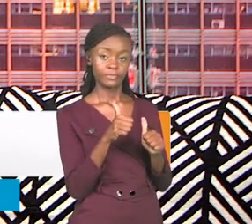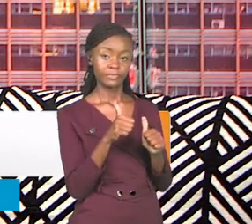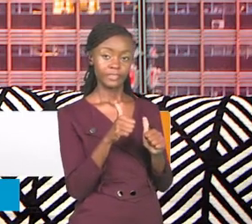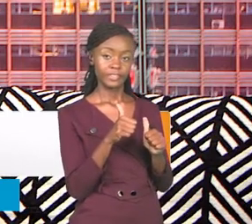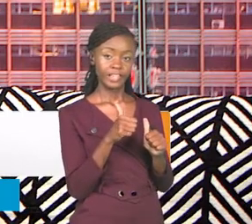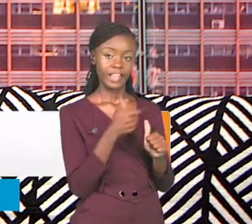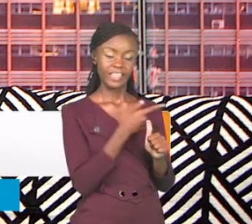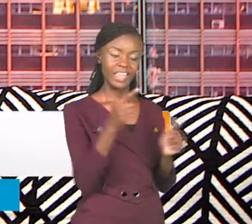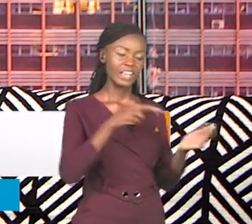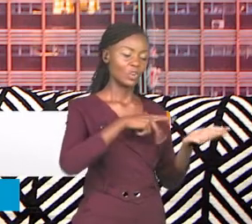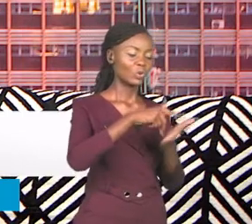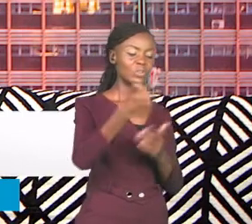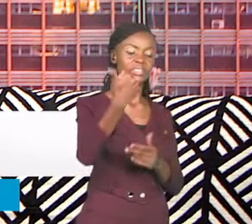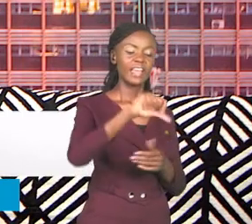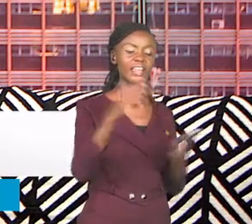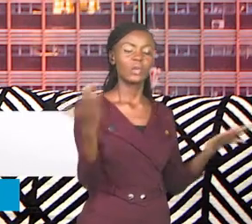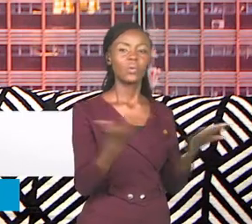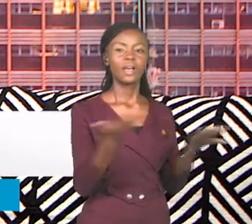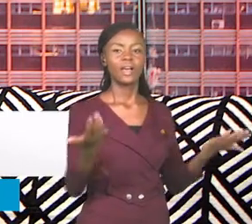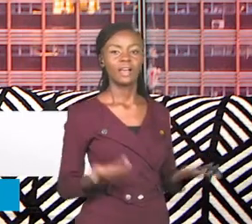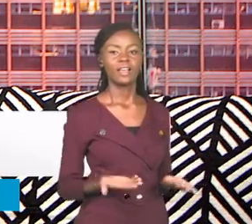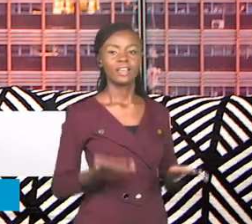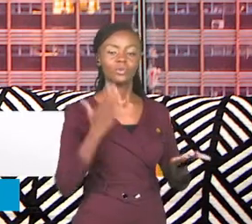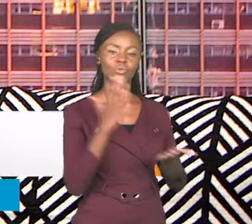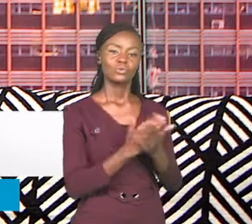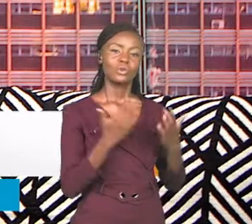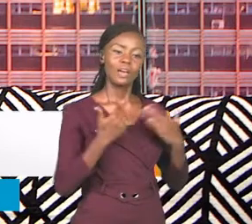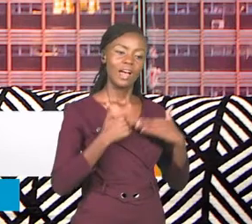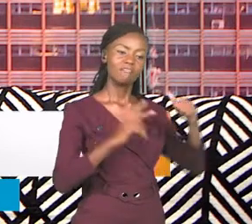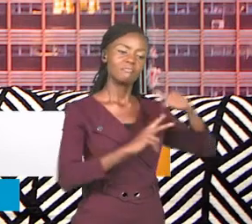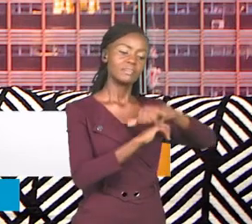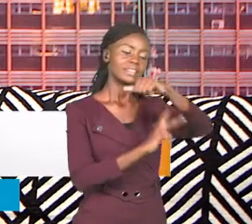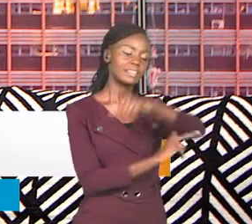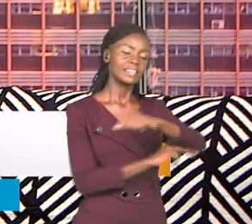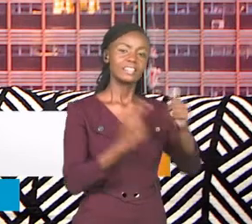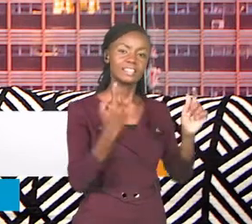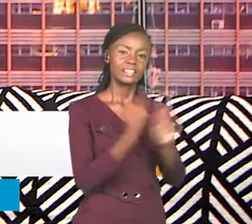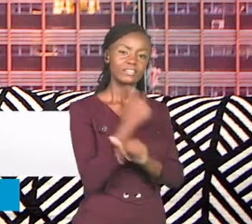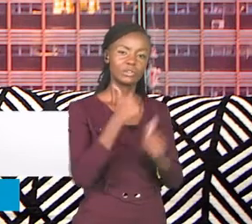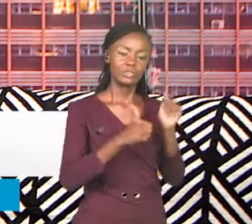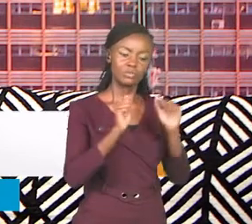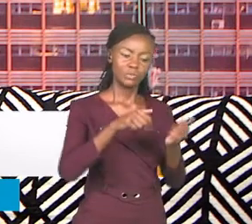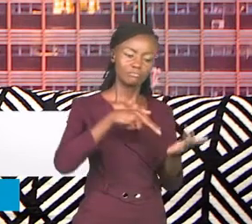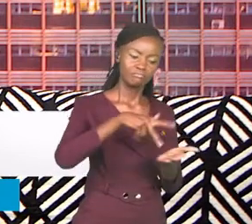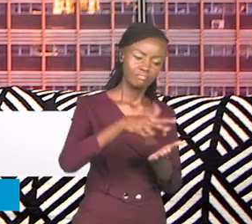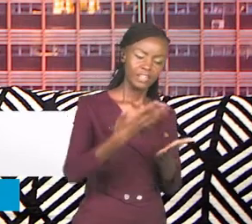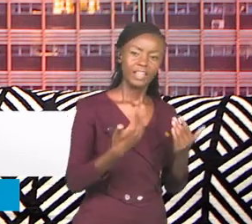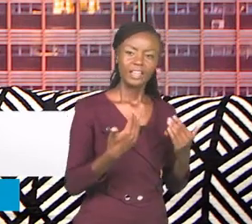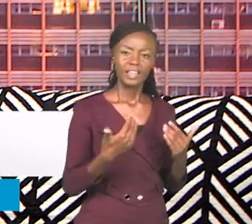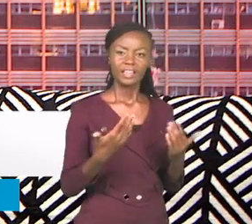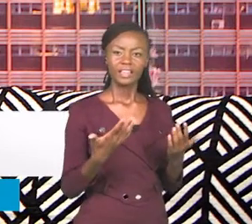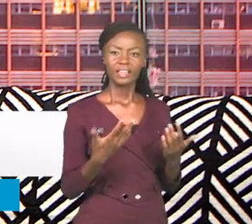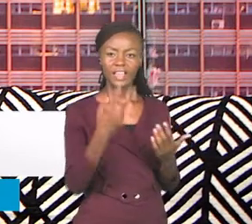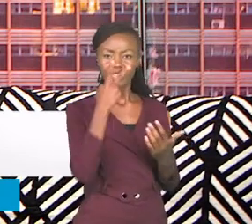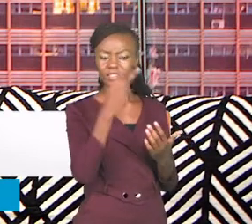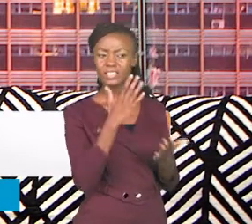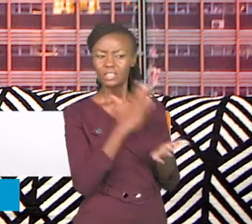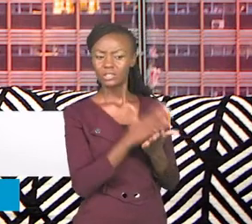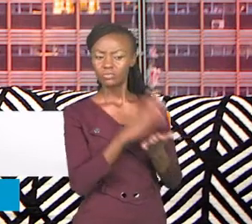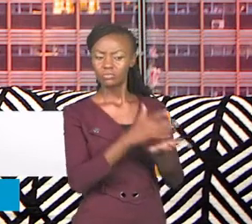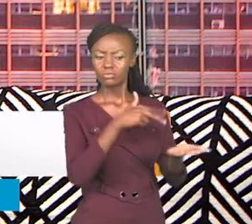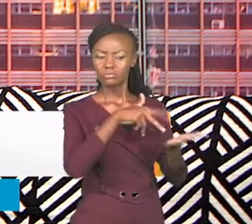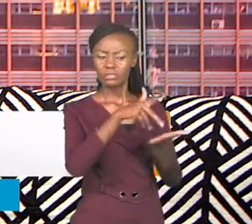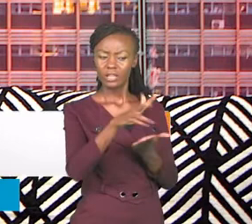they cross anywhere. Whereas there are few provisions for where they're supposed to be crossing from. There are a few footbridges here and there. We're not saying that they are sufficient,